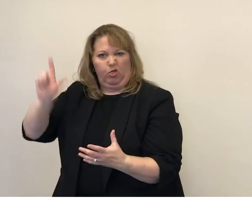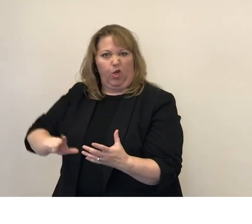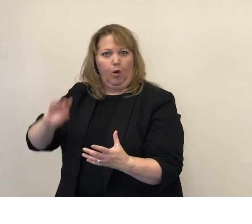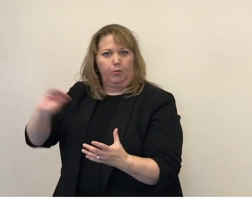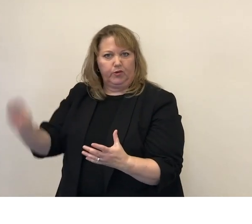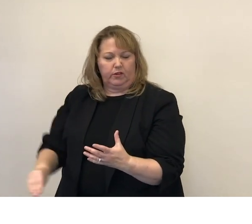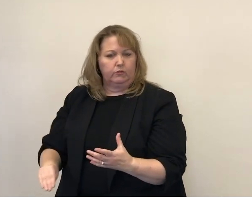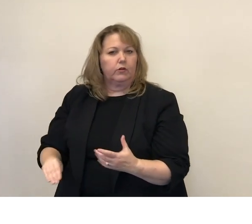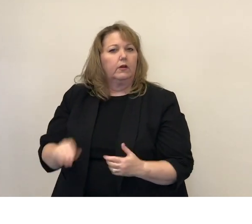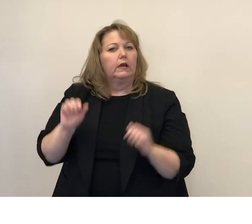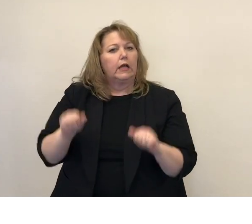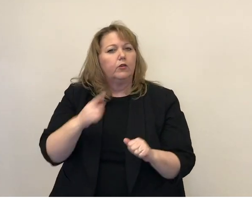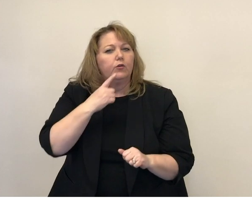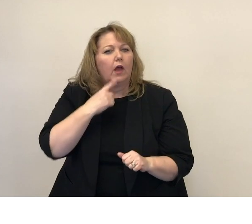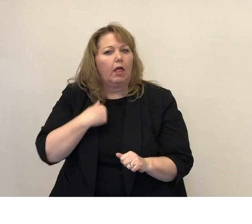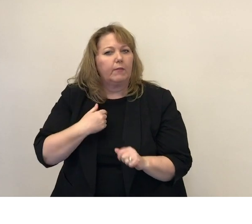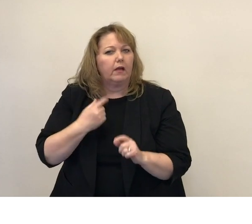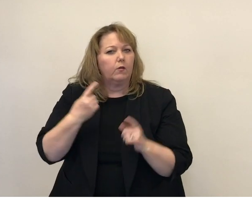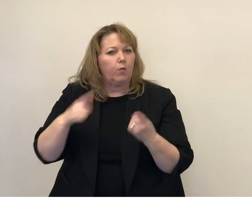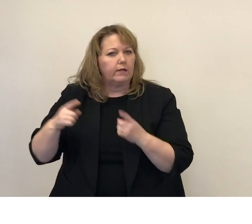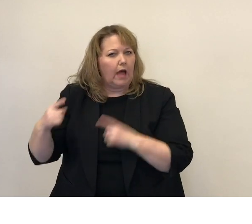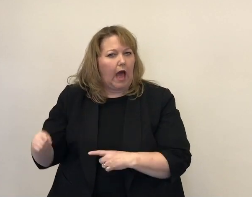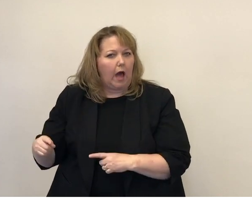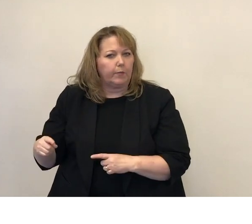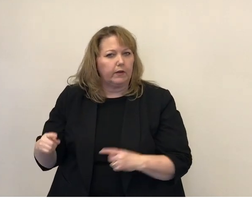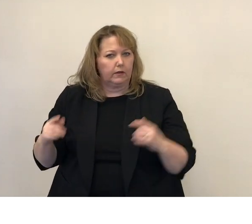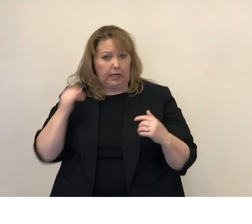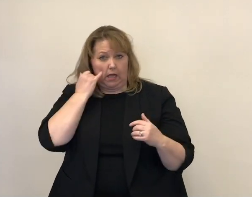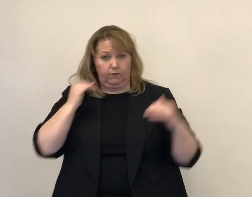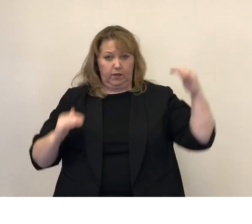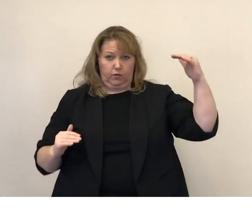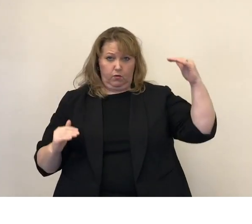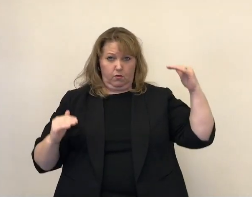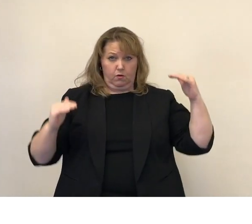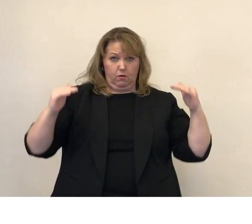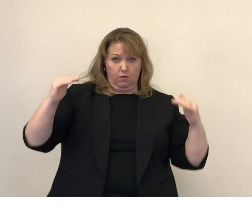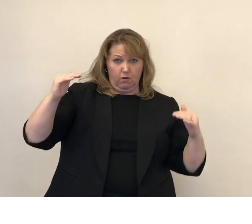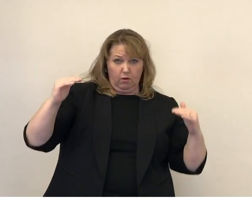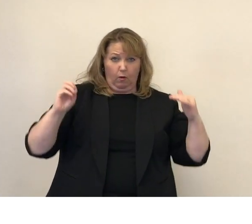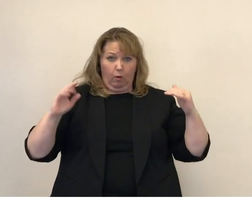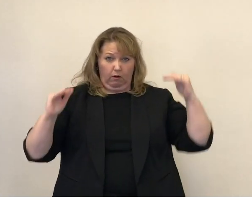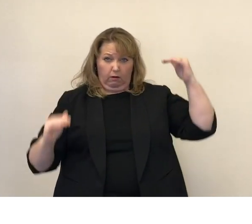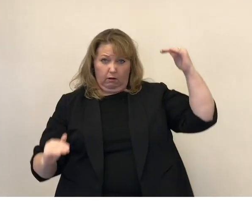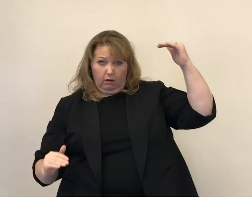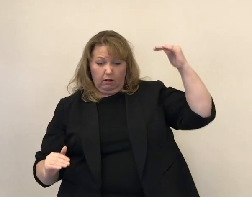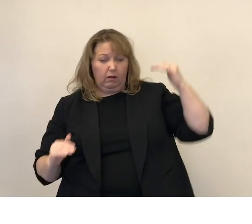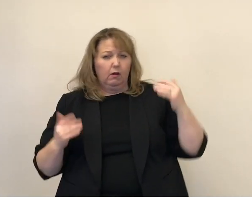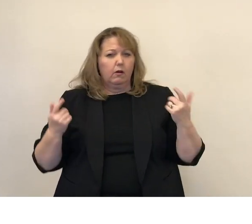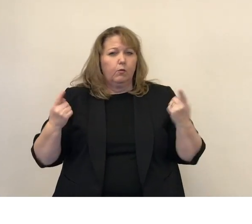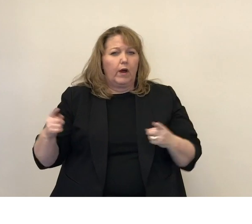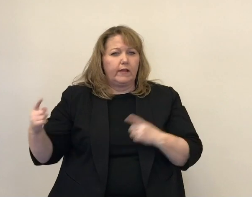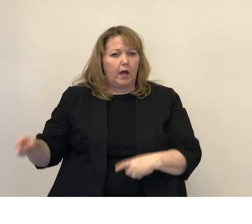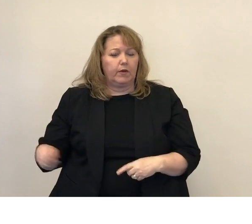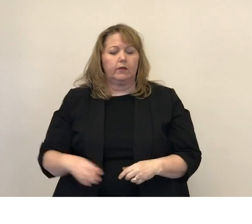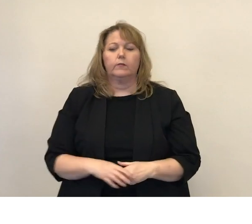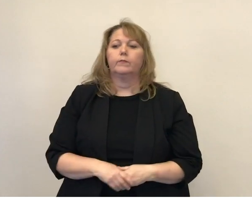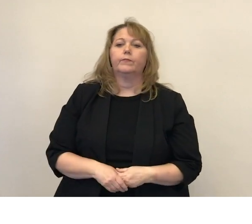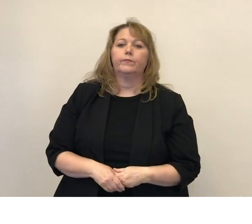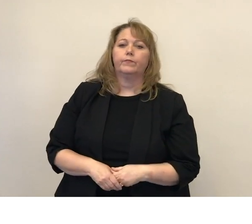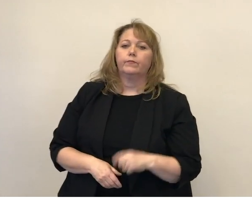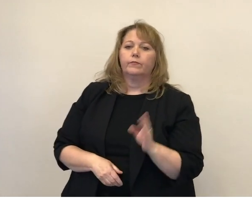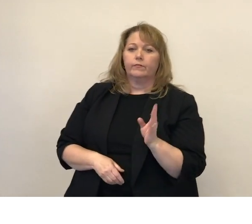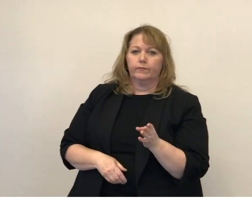certainly has been the case across the country that they are coming, not that there's a propensity or they're more susceptible to the disease, just